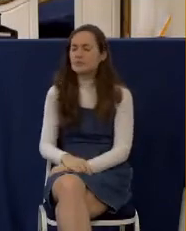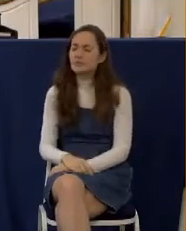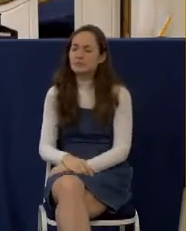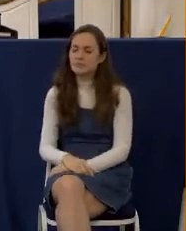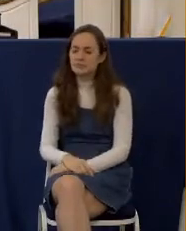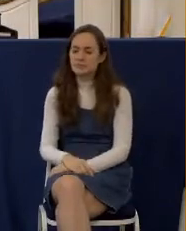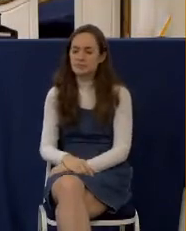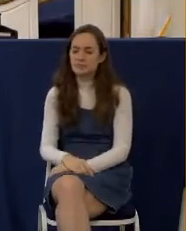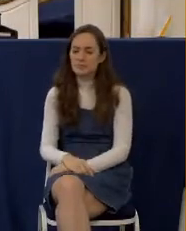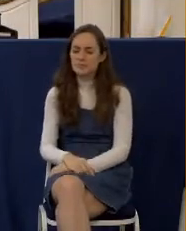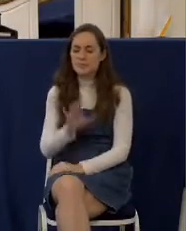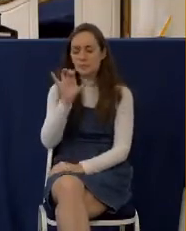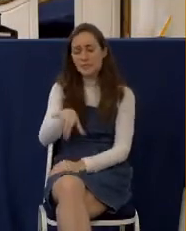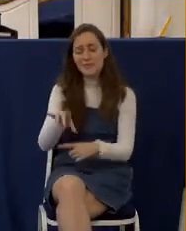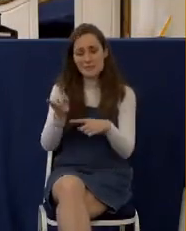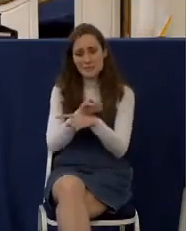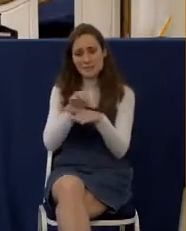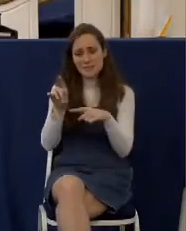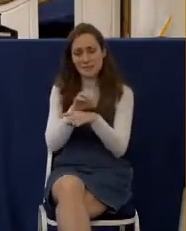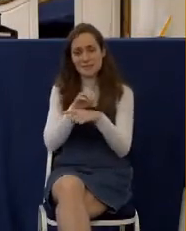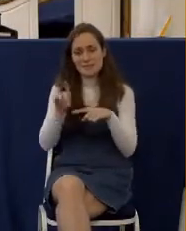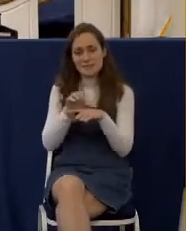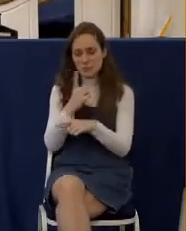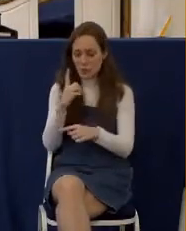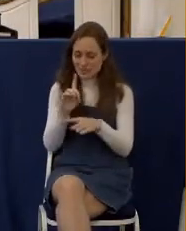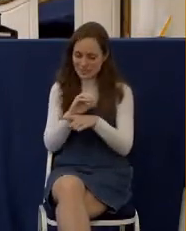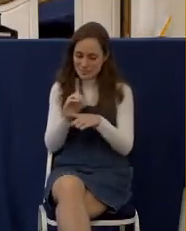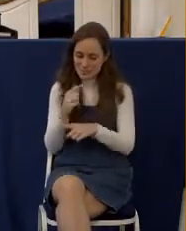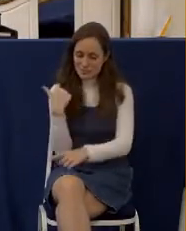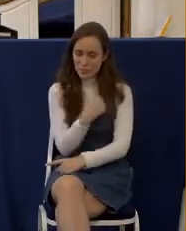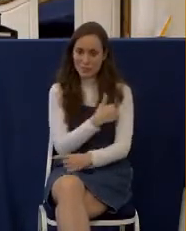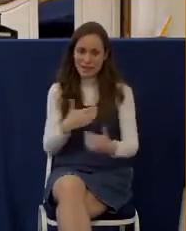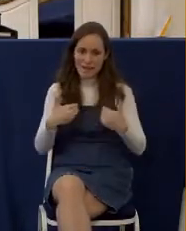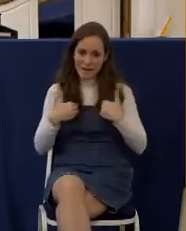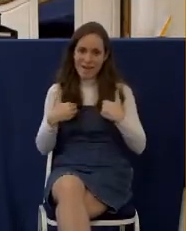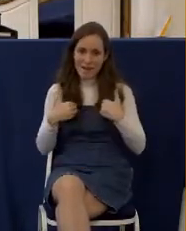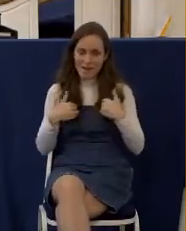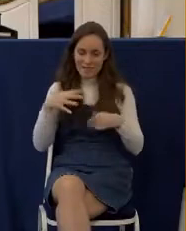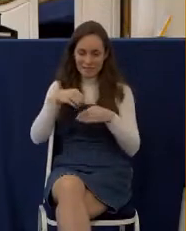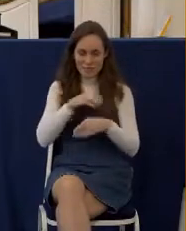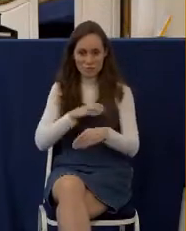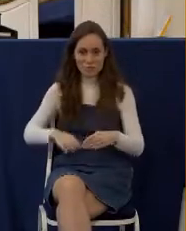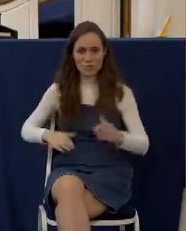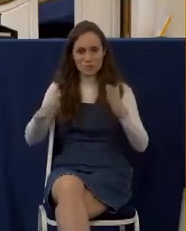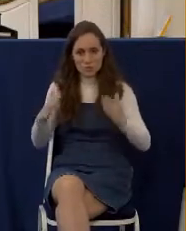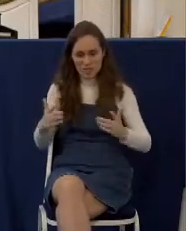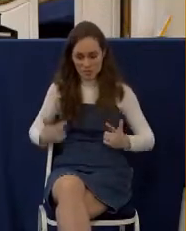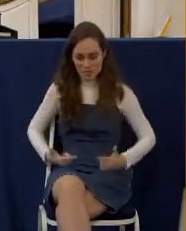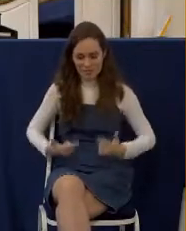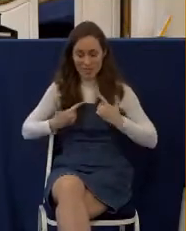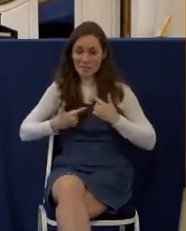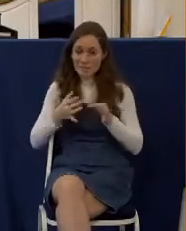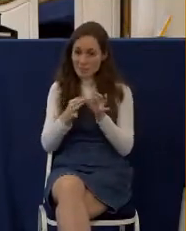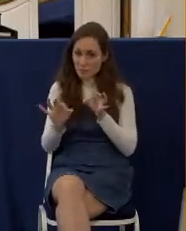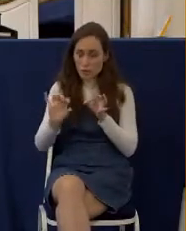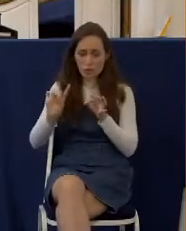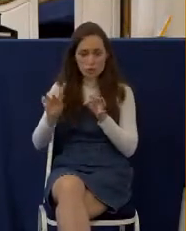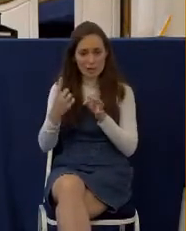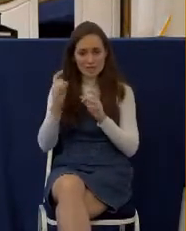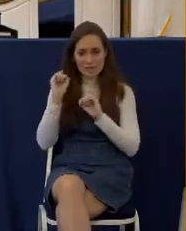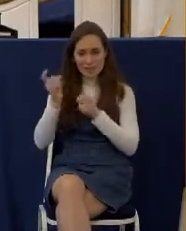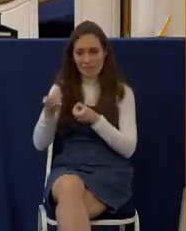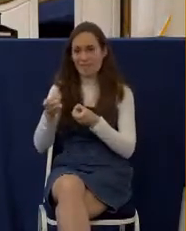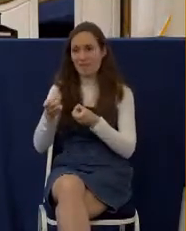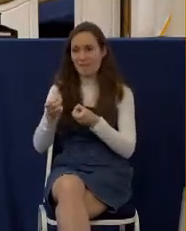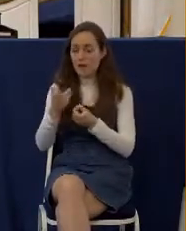But this is the discipline. One of the disciplines we have in our Christian life, the discipline of simply just giving. And part